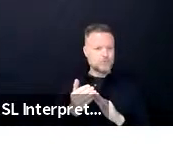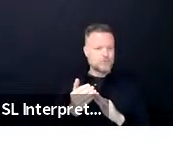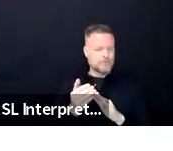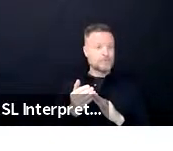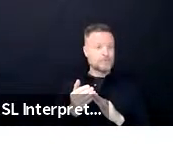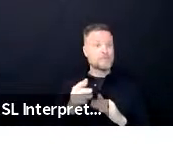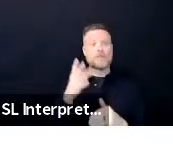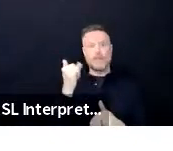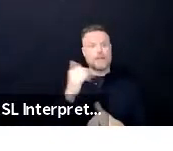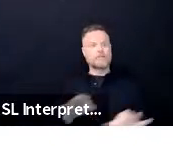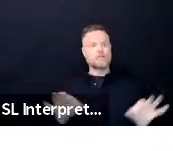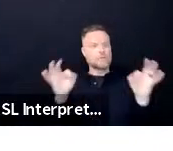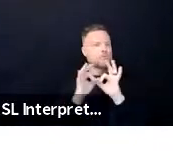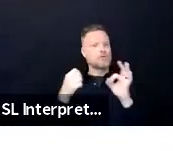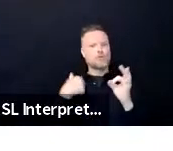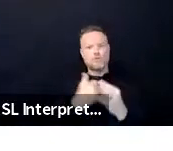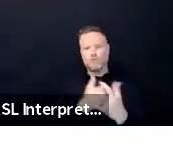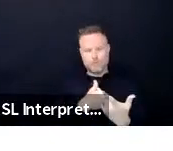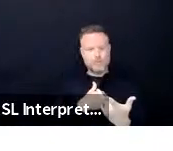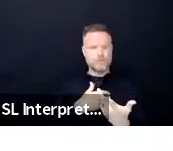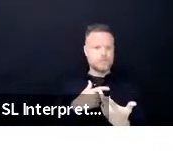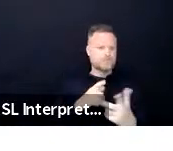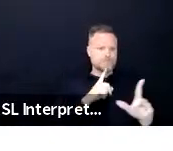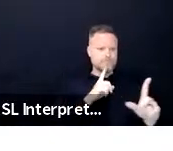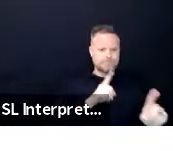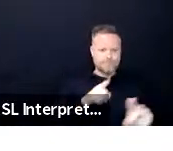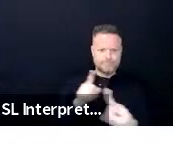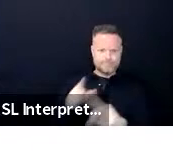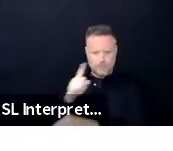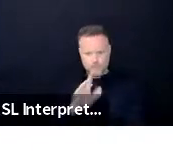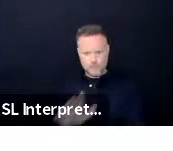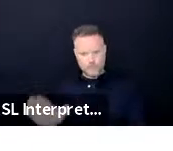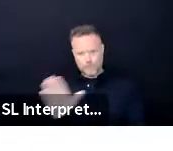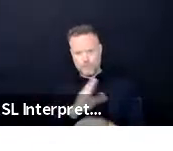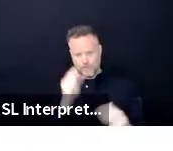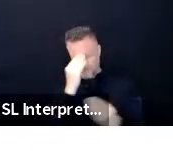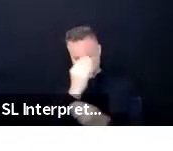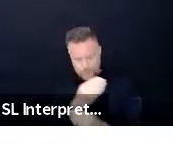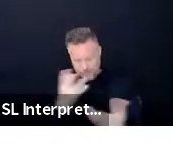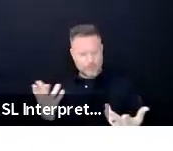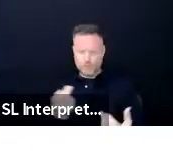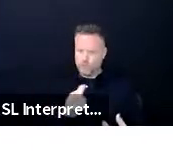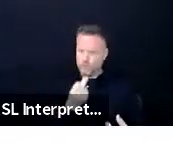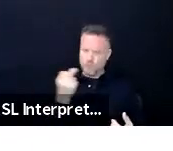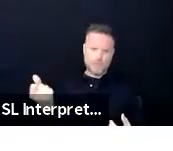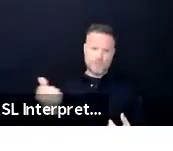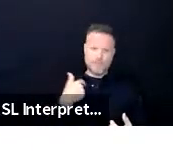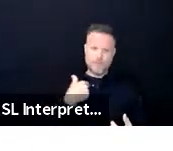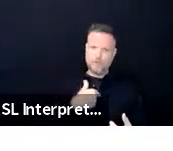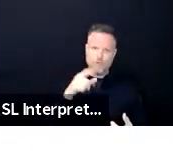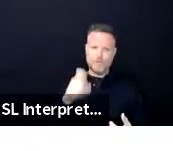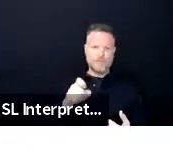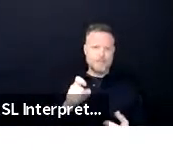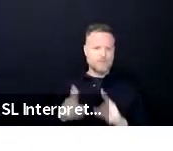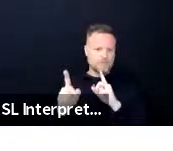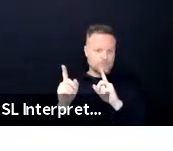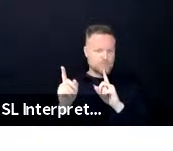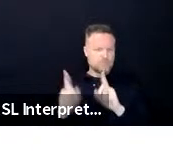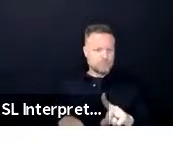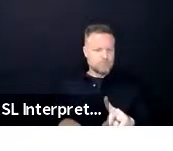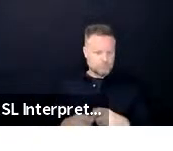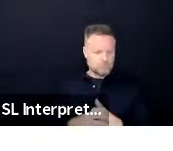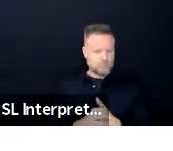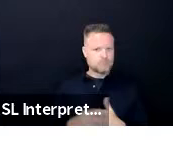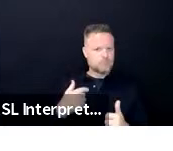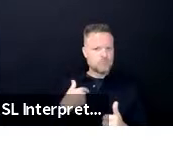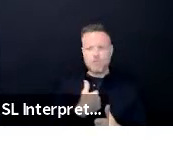because we're responding to the information we're getting quickly when and know what